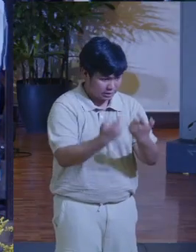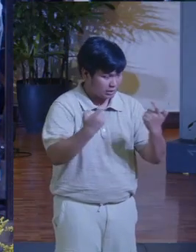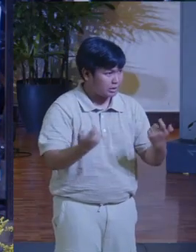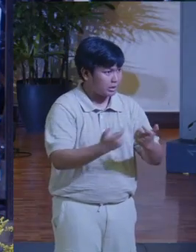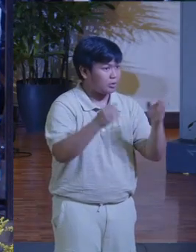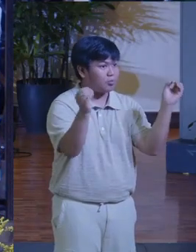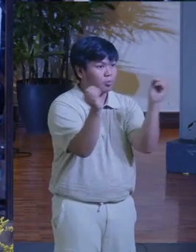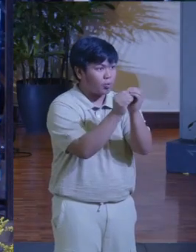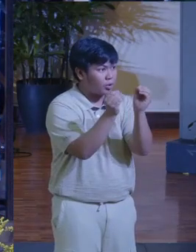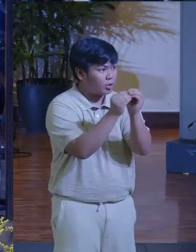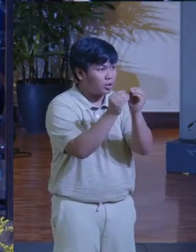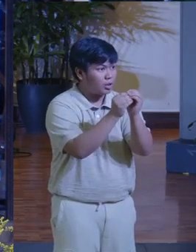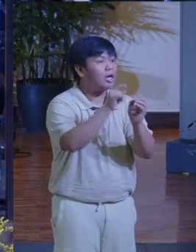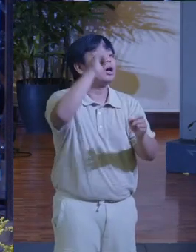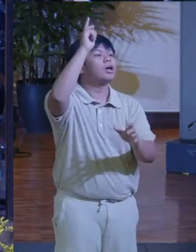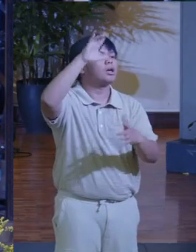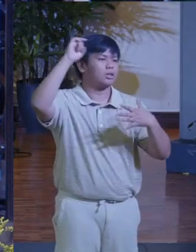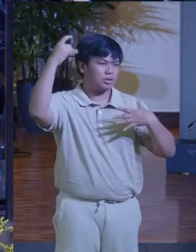the more.